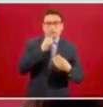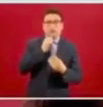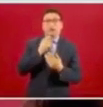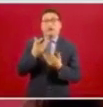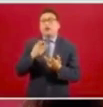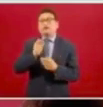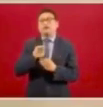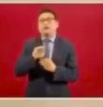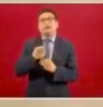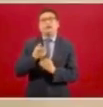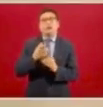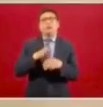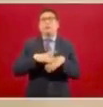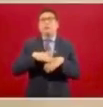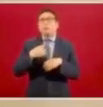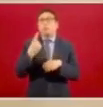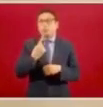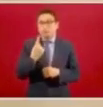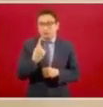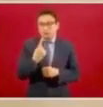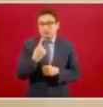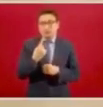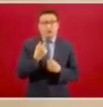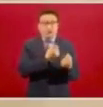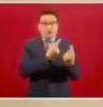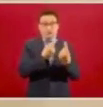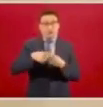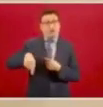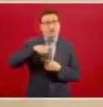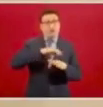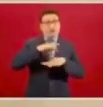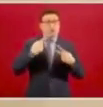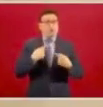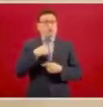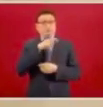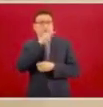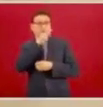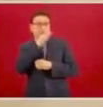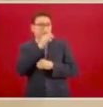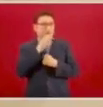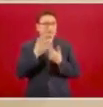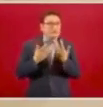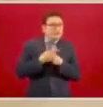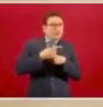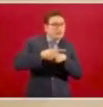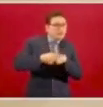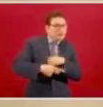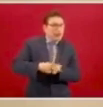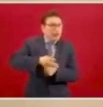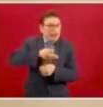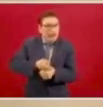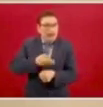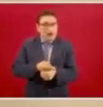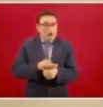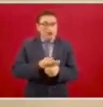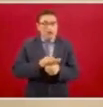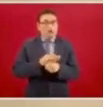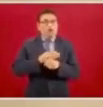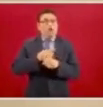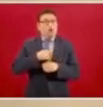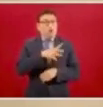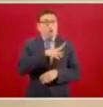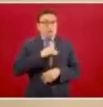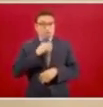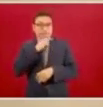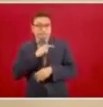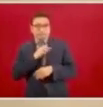is relatively low. The probability is relatively low. And this is important to point out